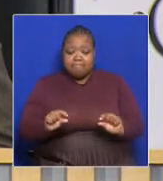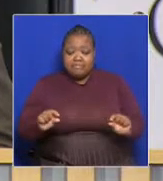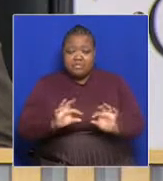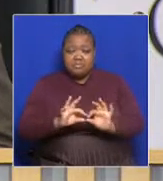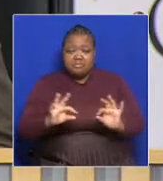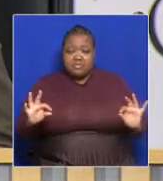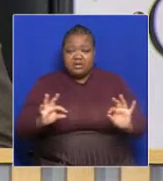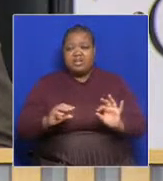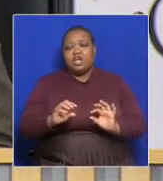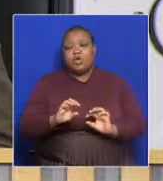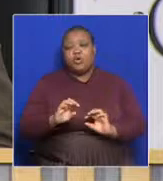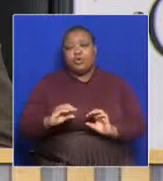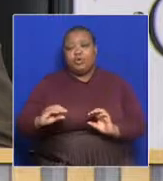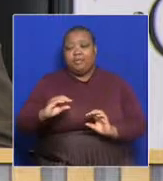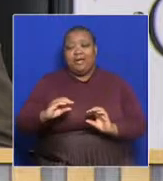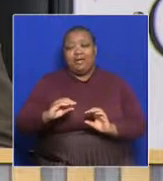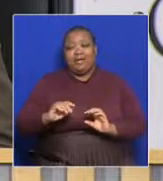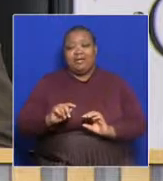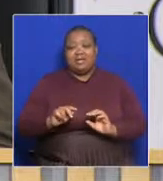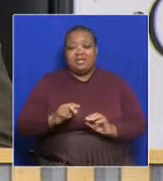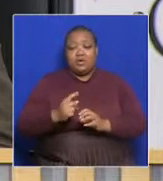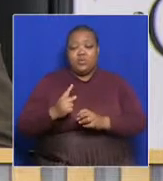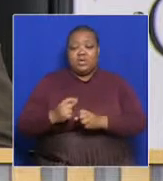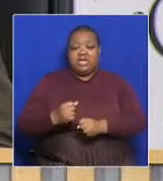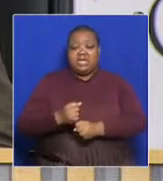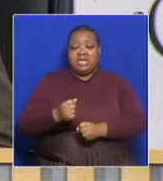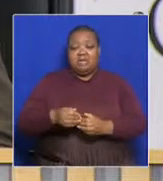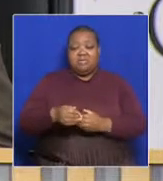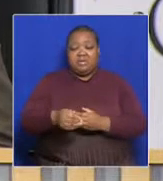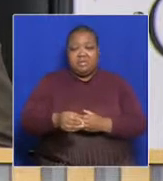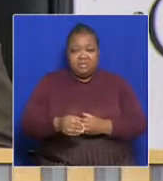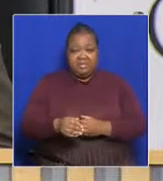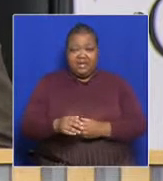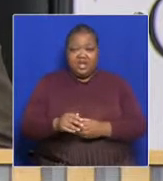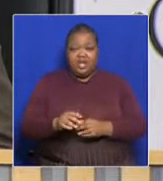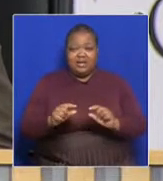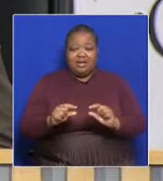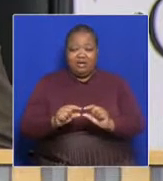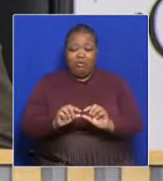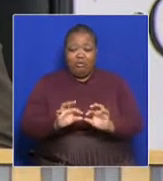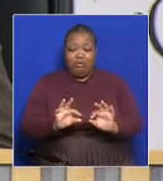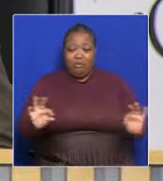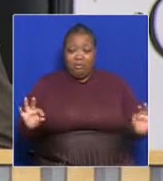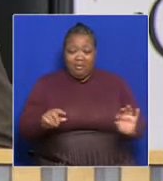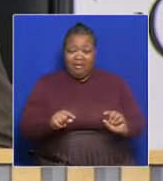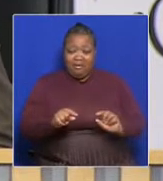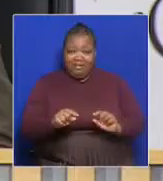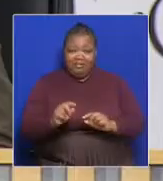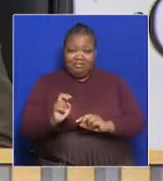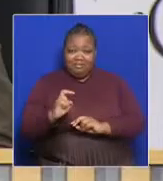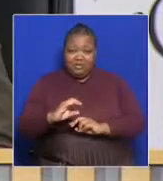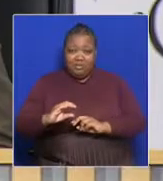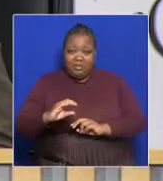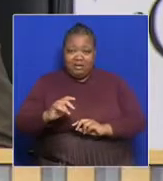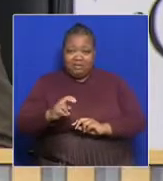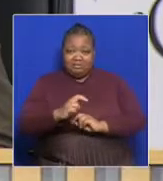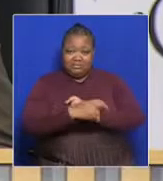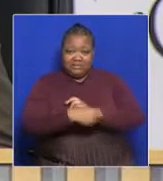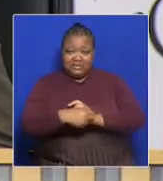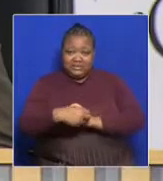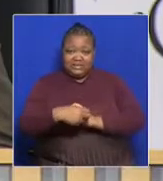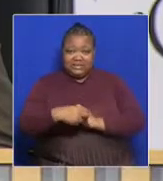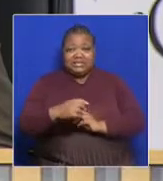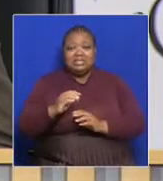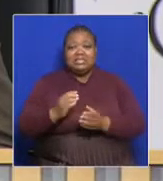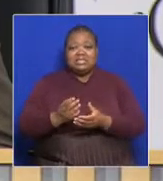of that 8 ton of copper was stolen. There's various cases opened by the police station themselves for petty